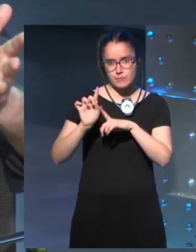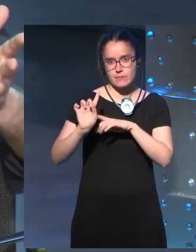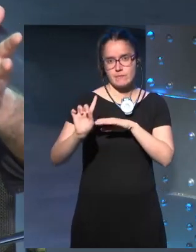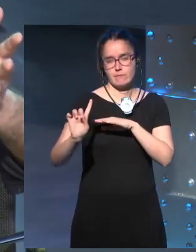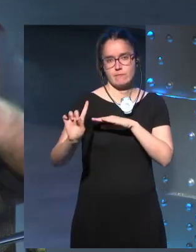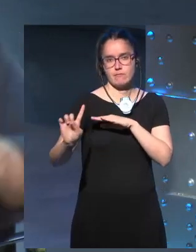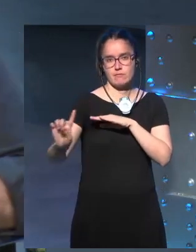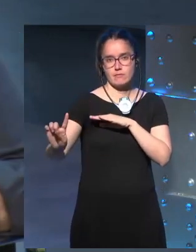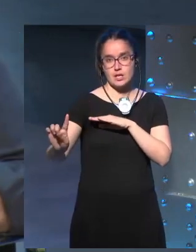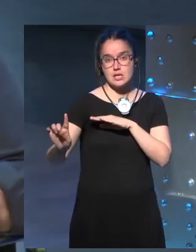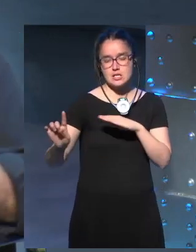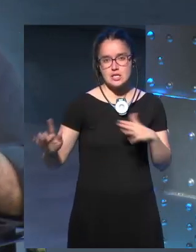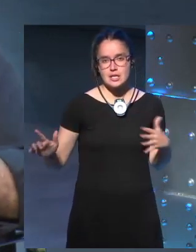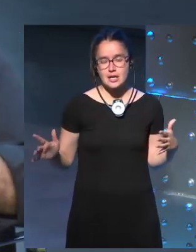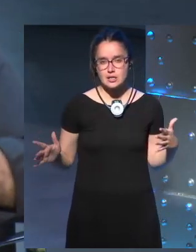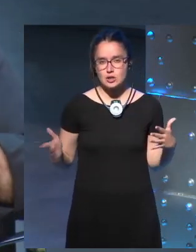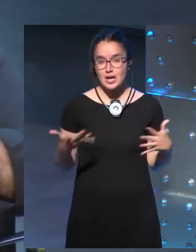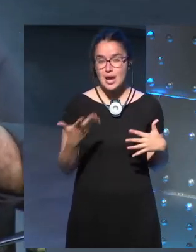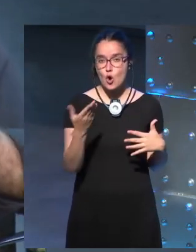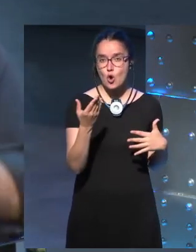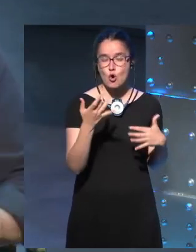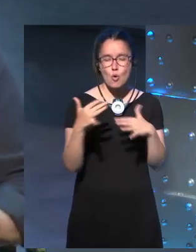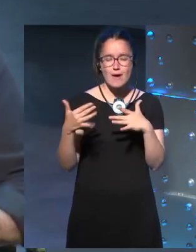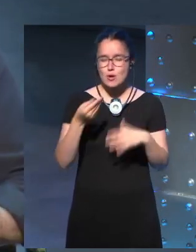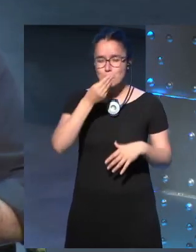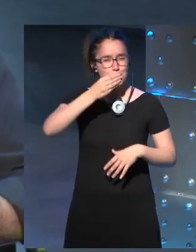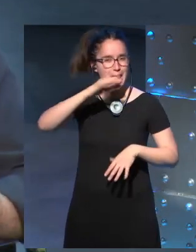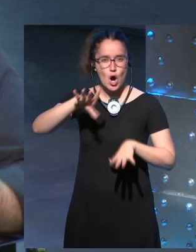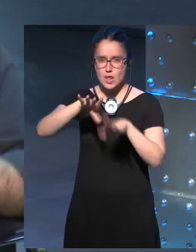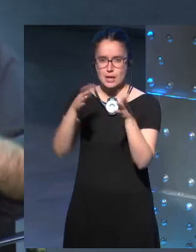arguably the greatest player in the world at that point,